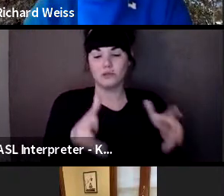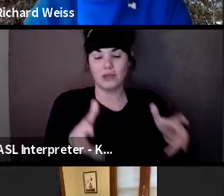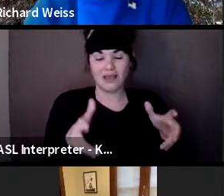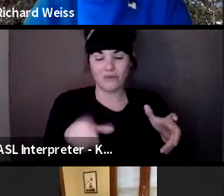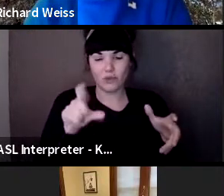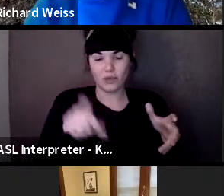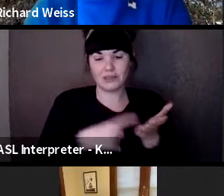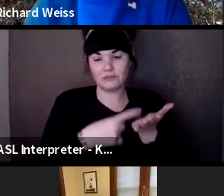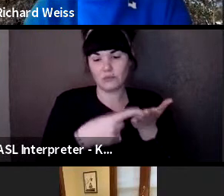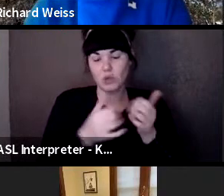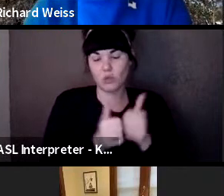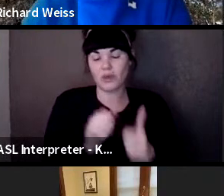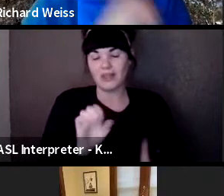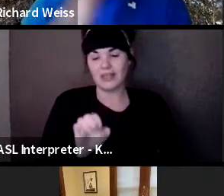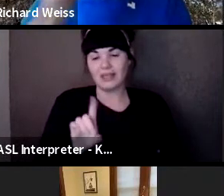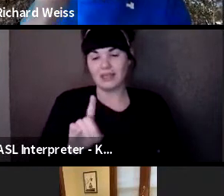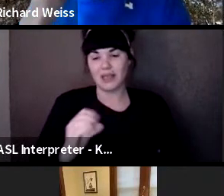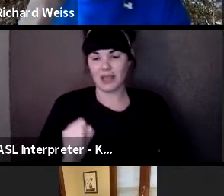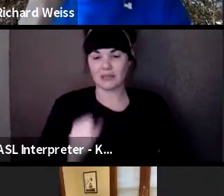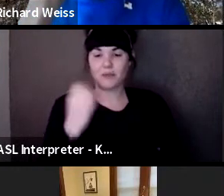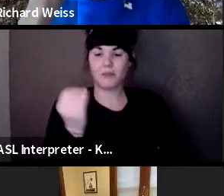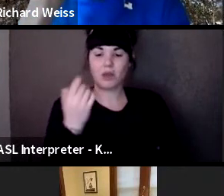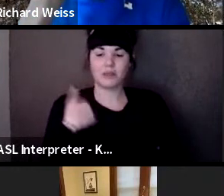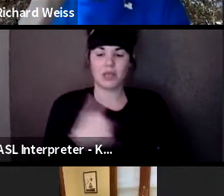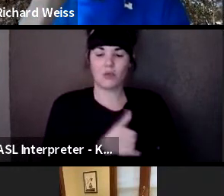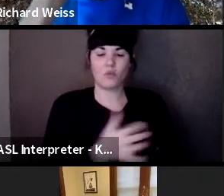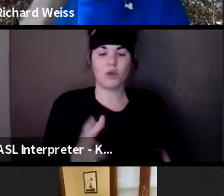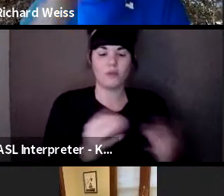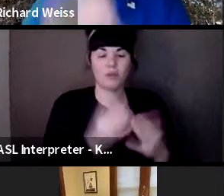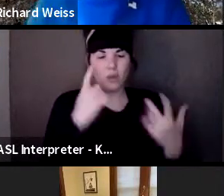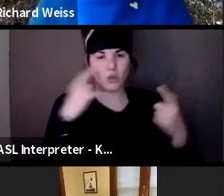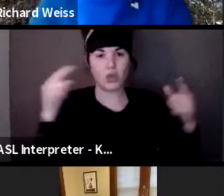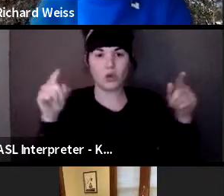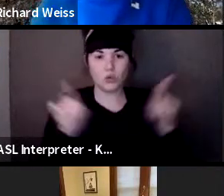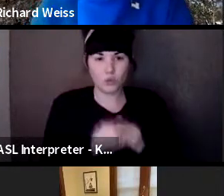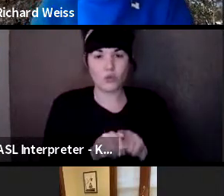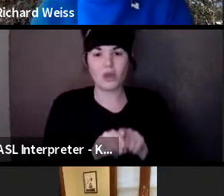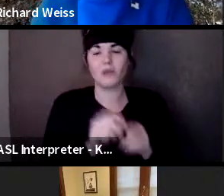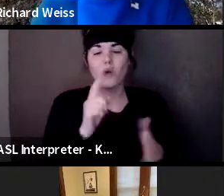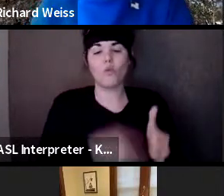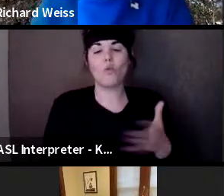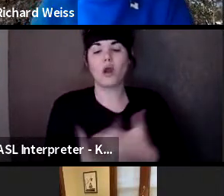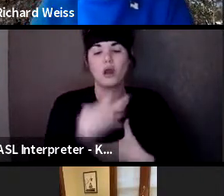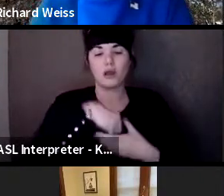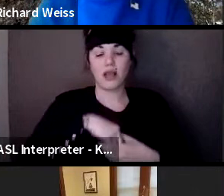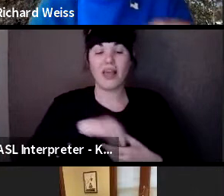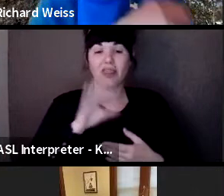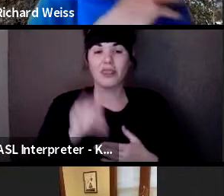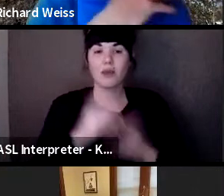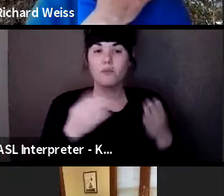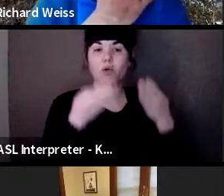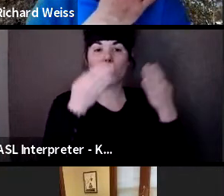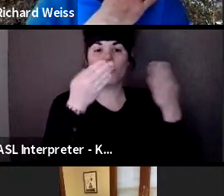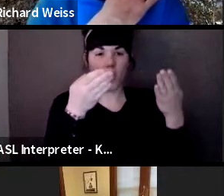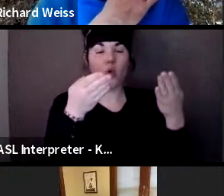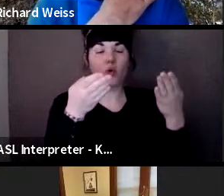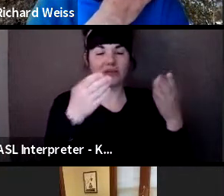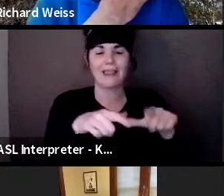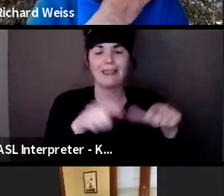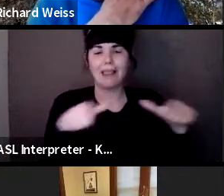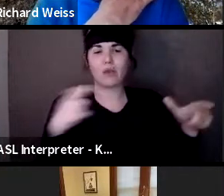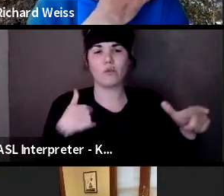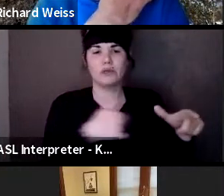with EDS. We met with them on Monday, agreed upon the scope, sent them the proposed language on Tuesday with a request